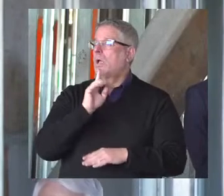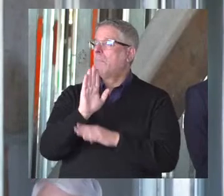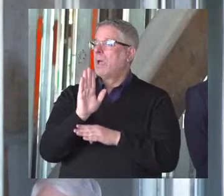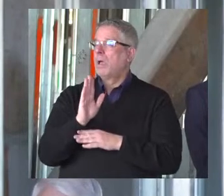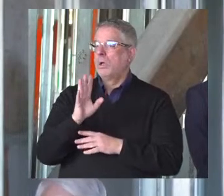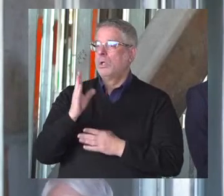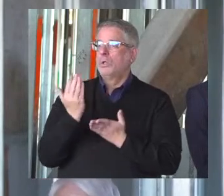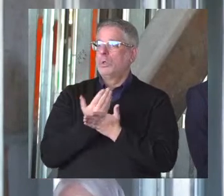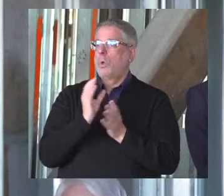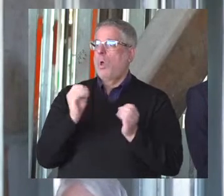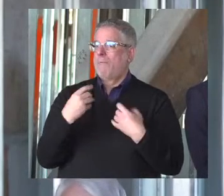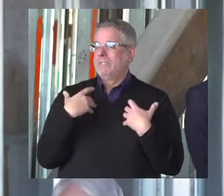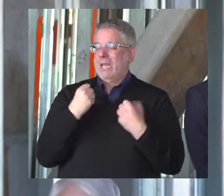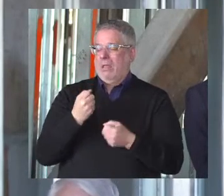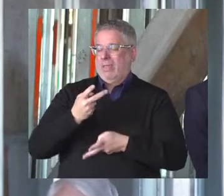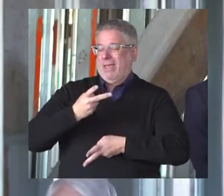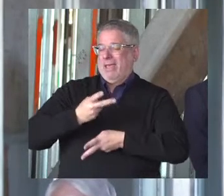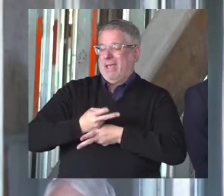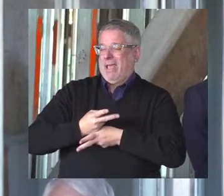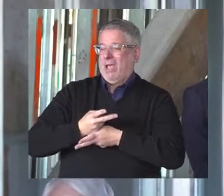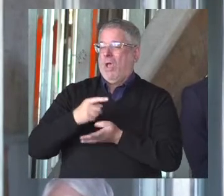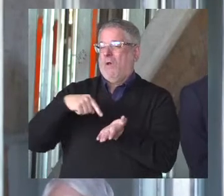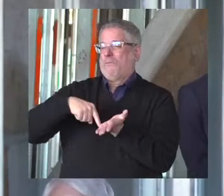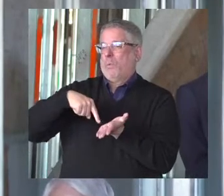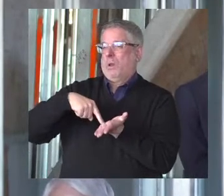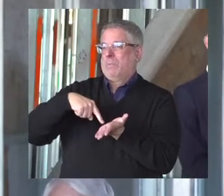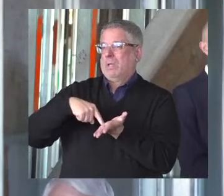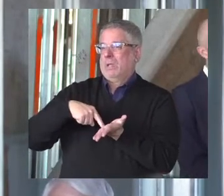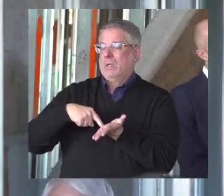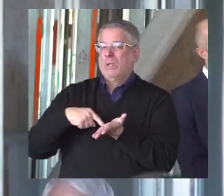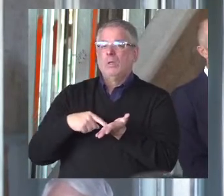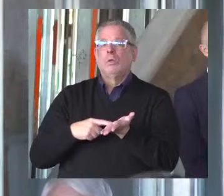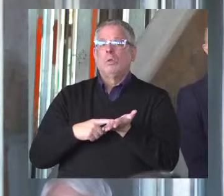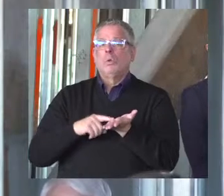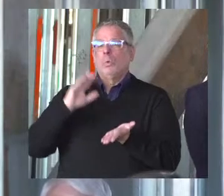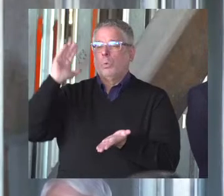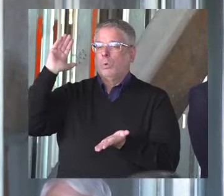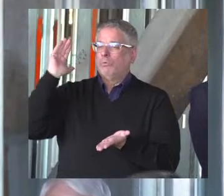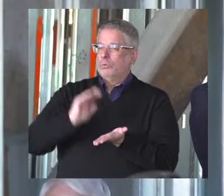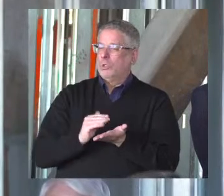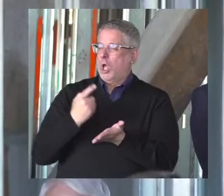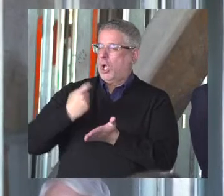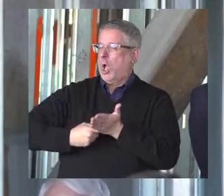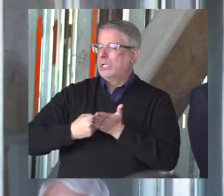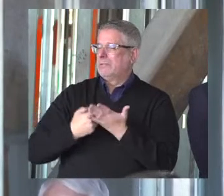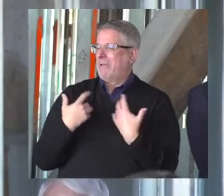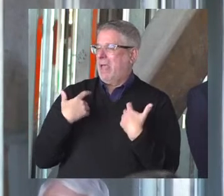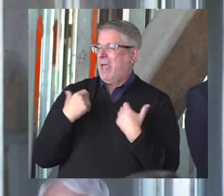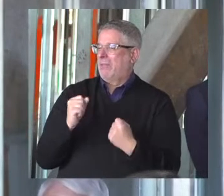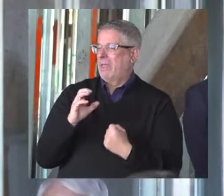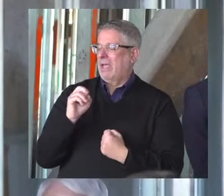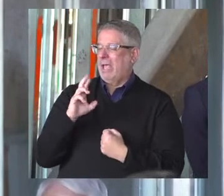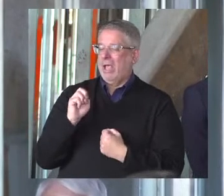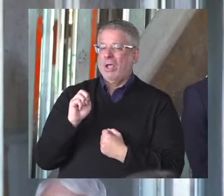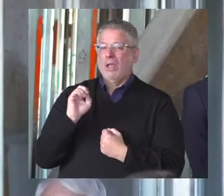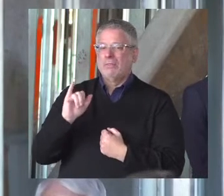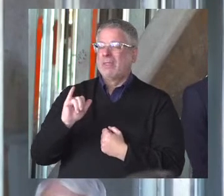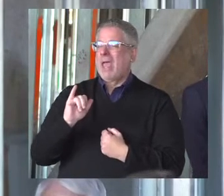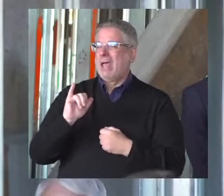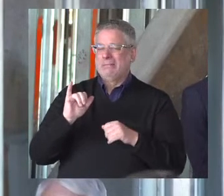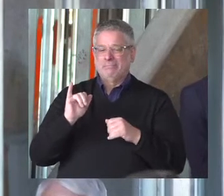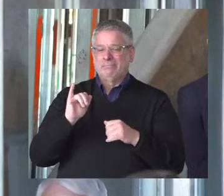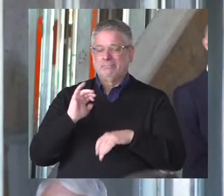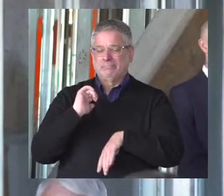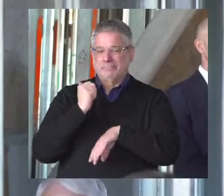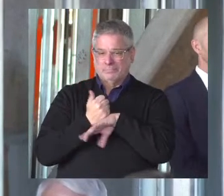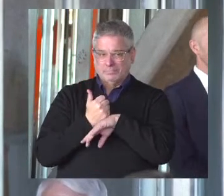created a new Office of Healthcare Affordability, was to drive down the costs of healthcare. That framework has just